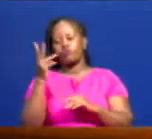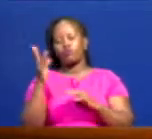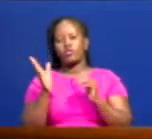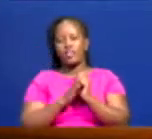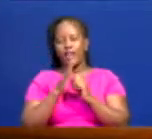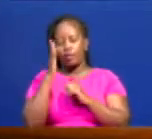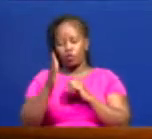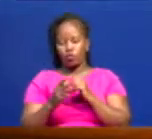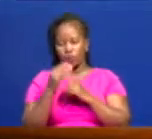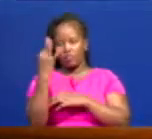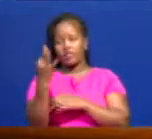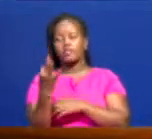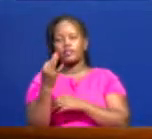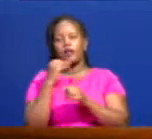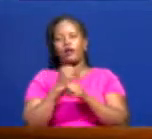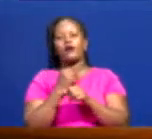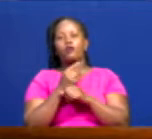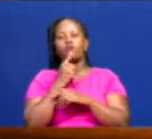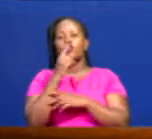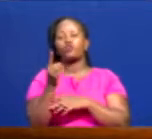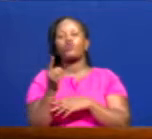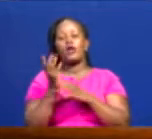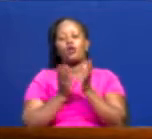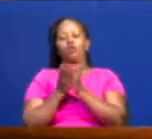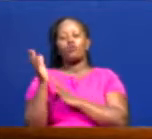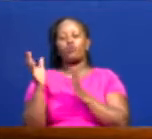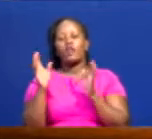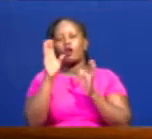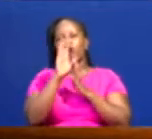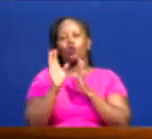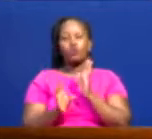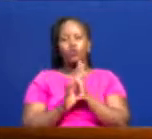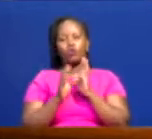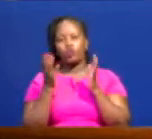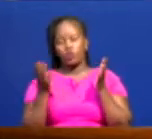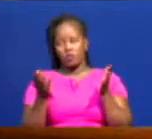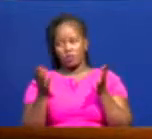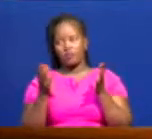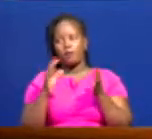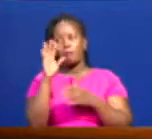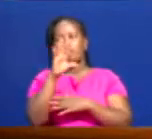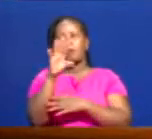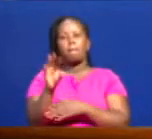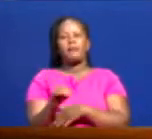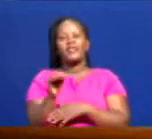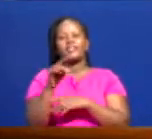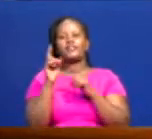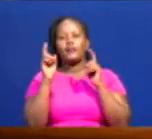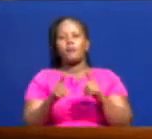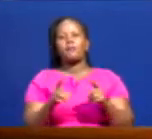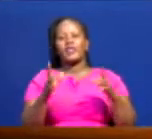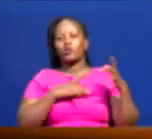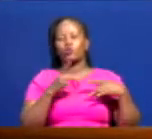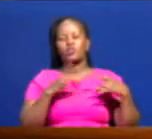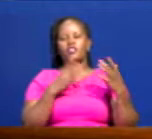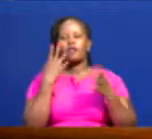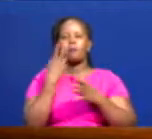and that would ensure that as per constitutional edict, the budget must be considered by both houses.